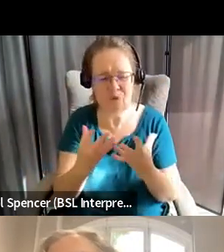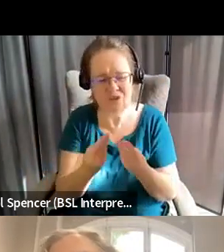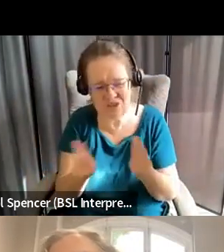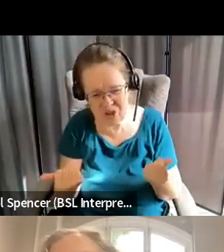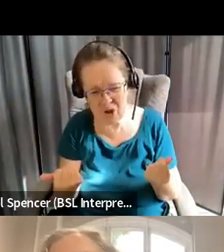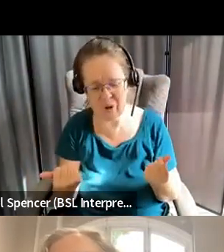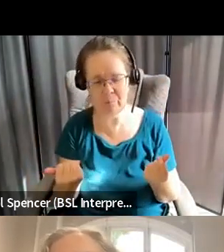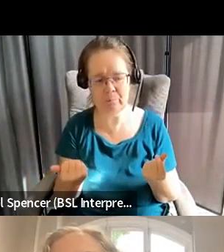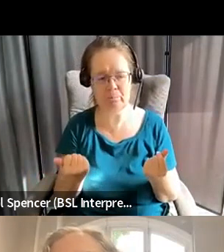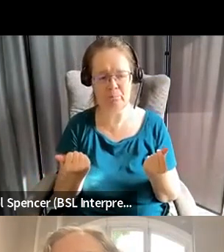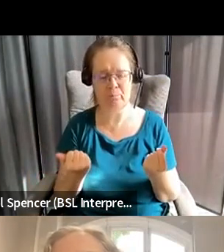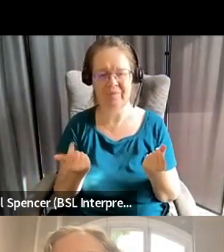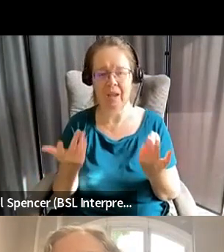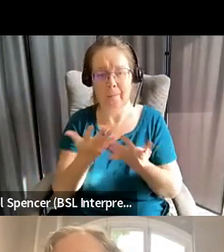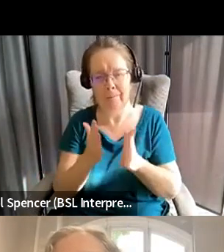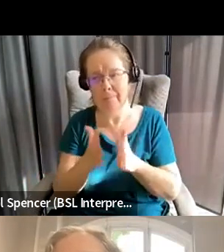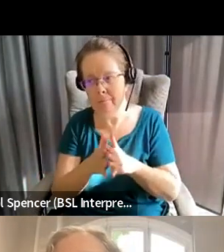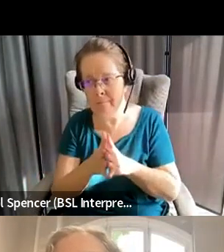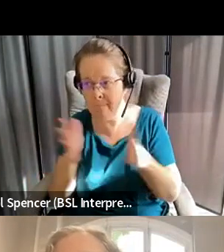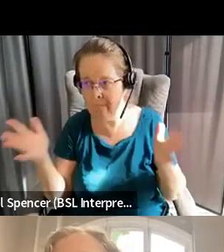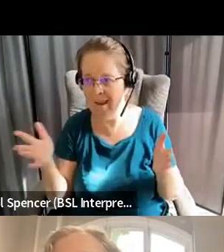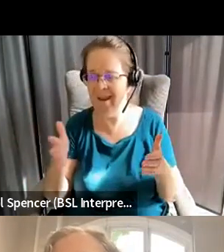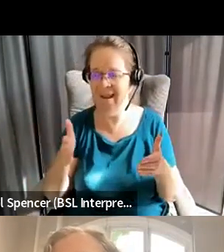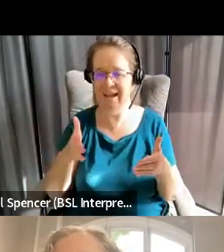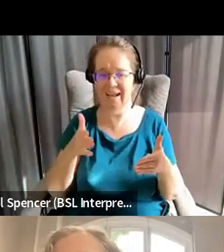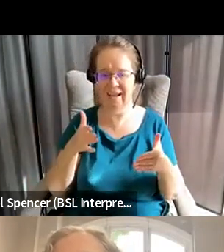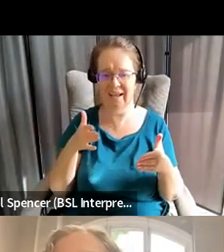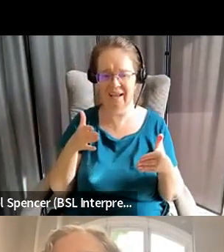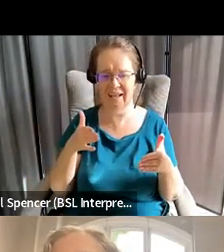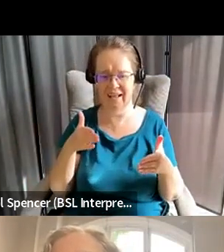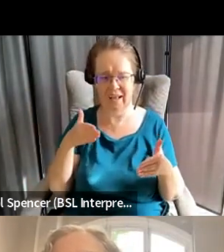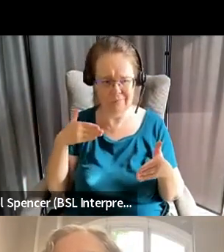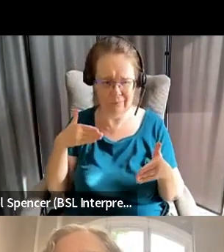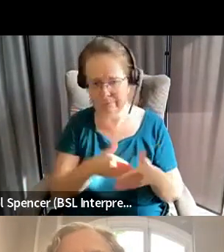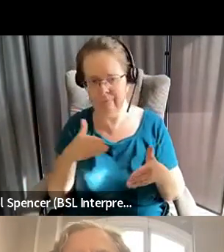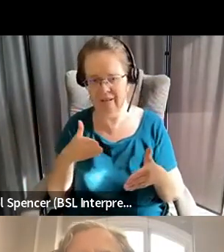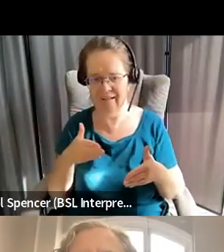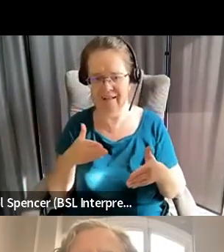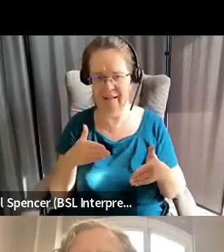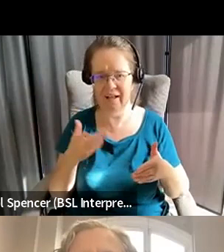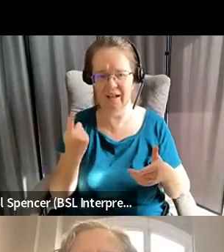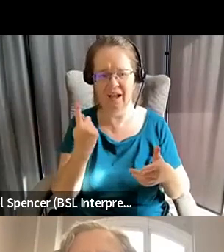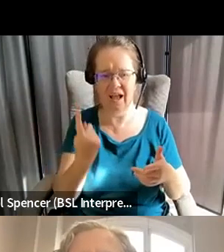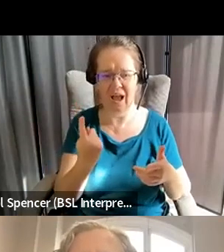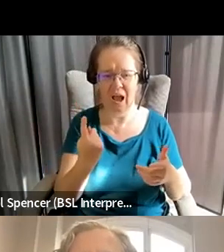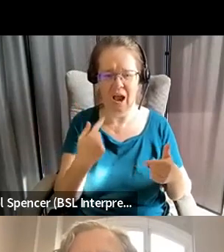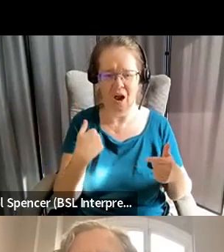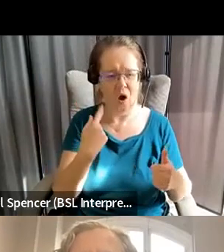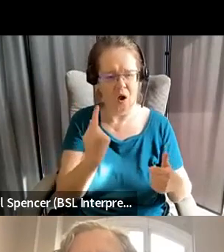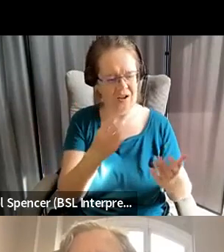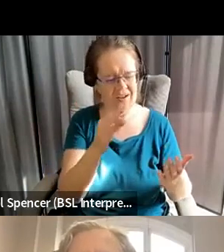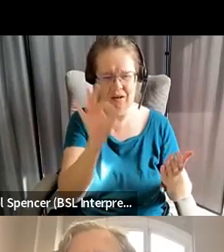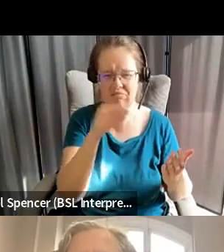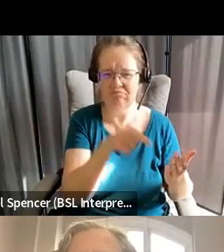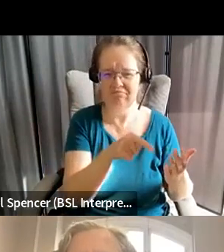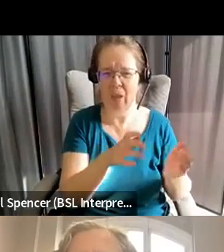Some of the really big rocks, if we each just kind of picked one and put our attention on it, make a